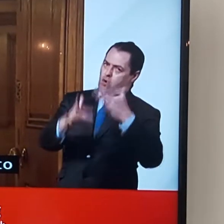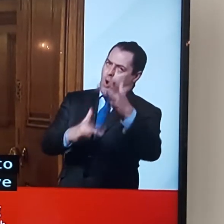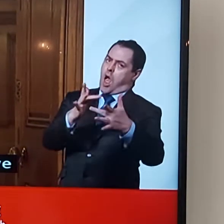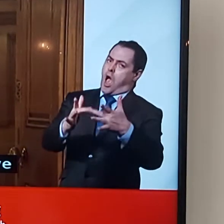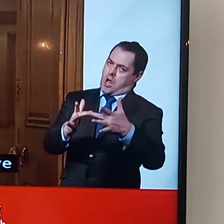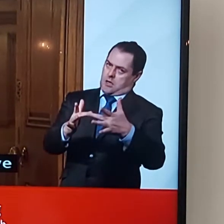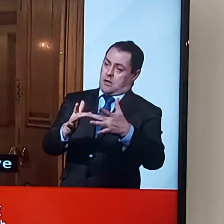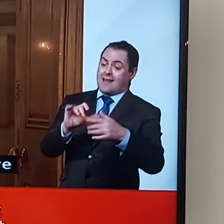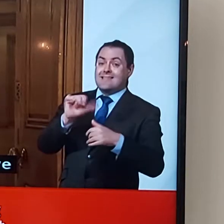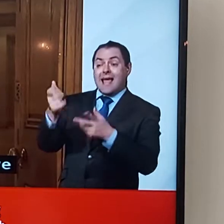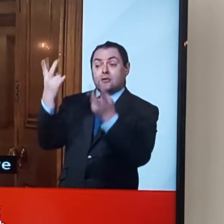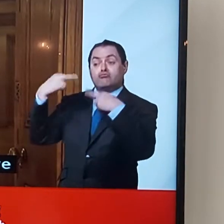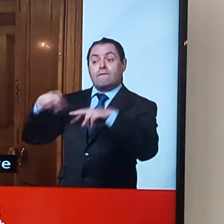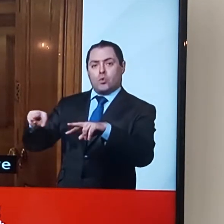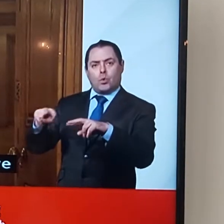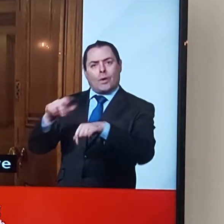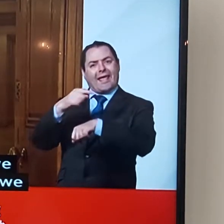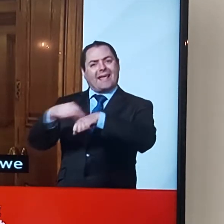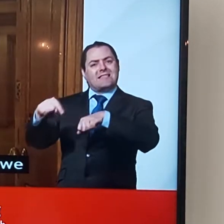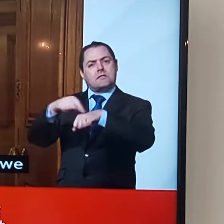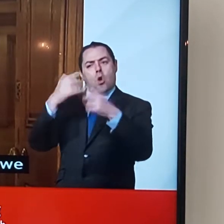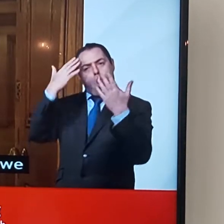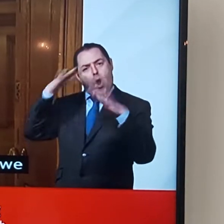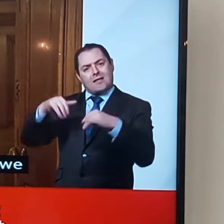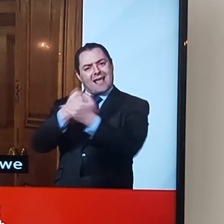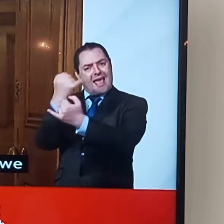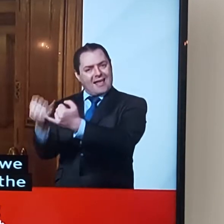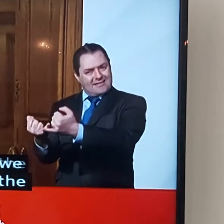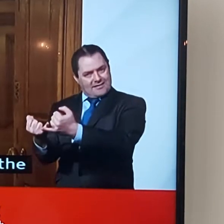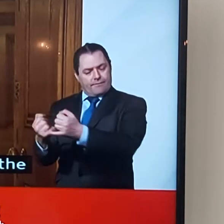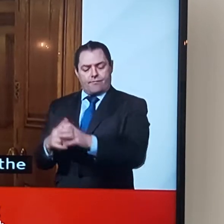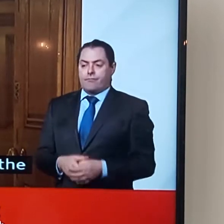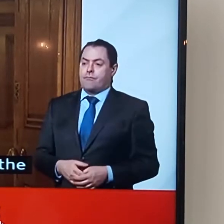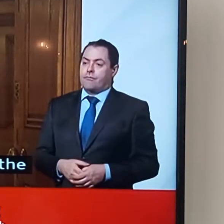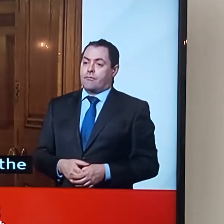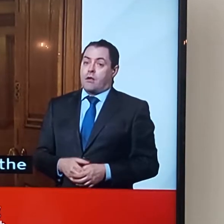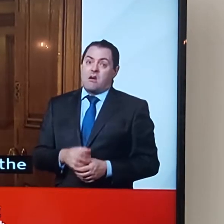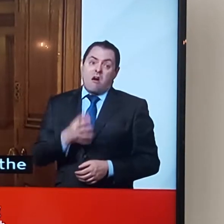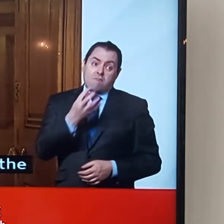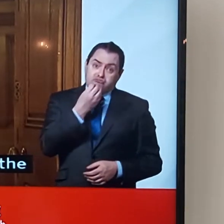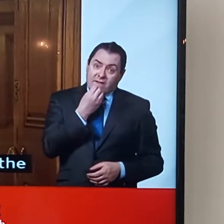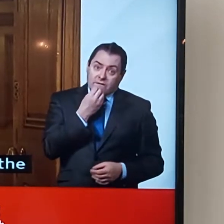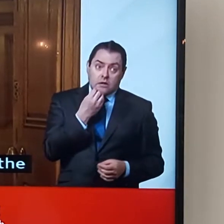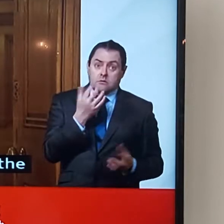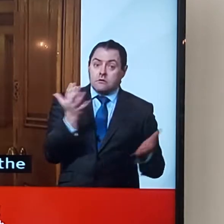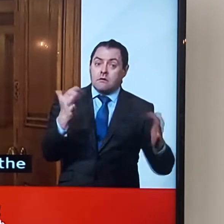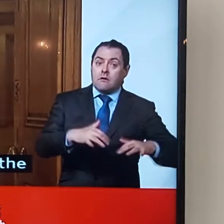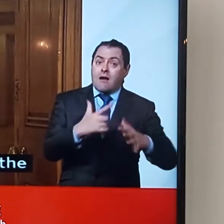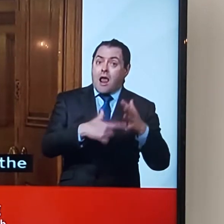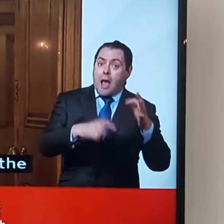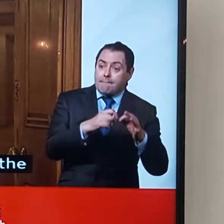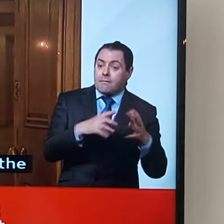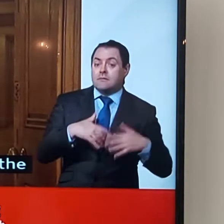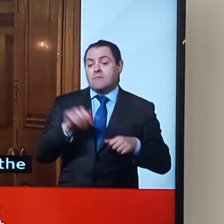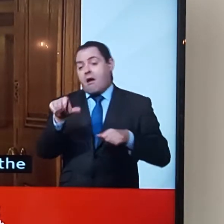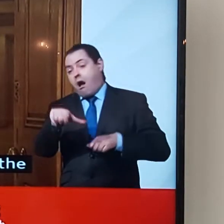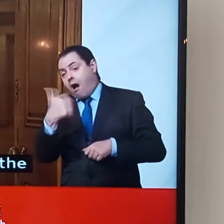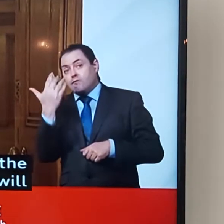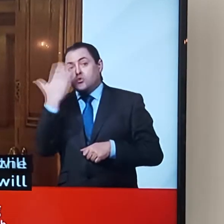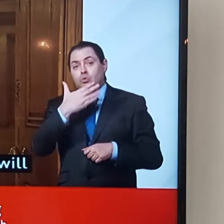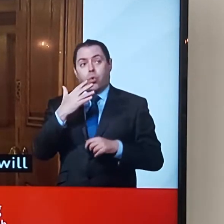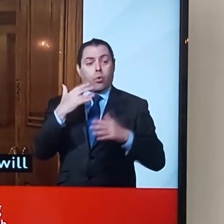holidays. We will allow breakfast and after-school clubs to restart, and among other changes,